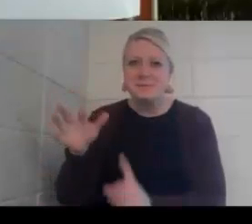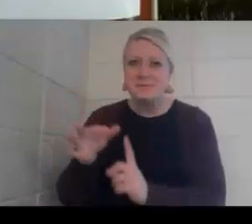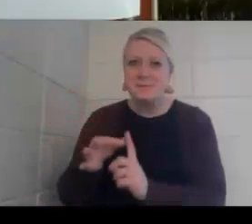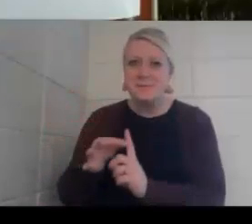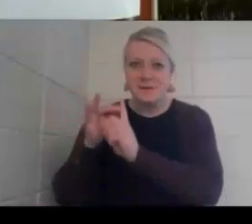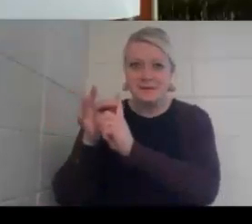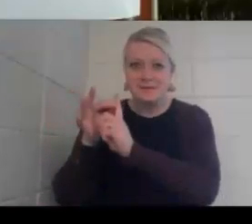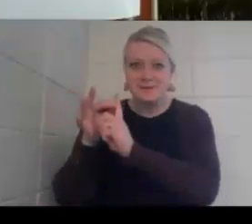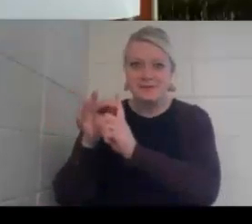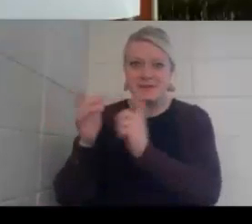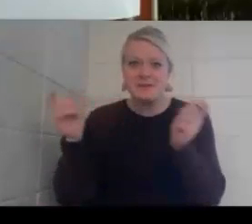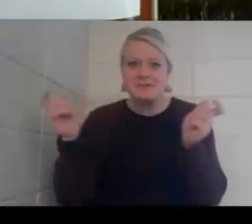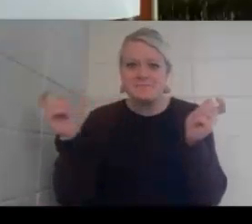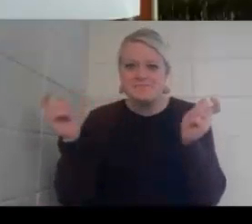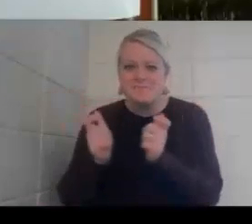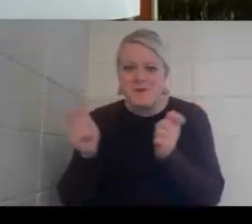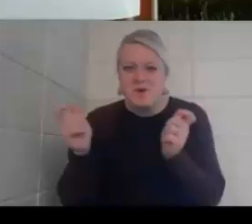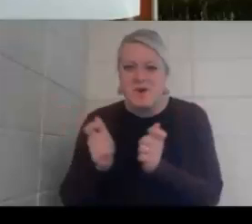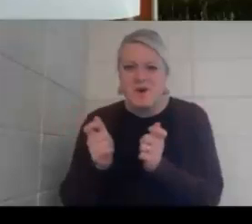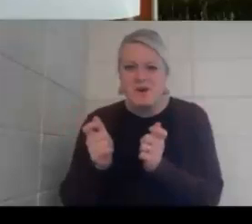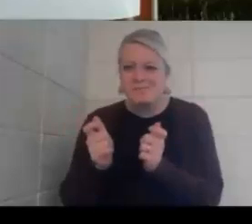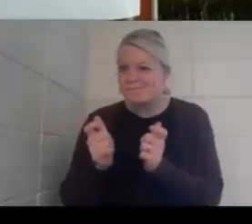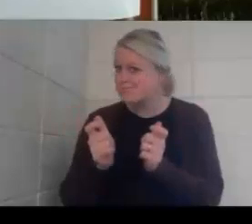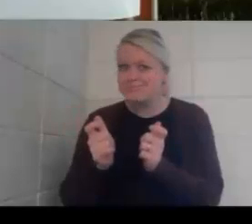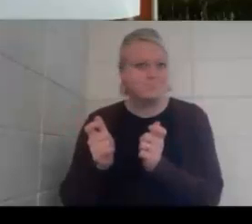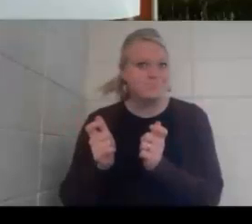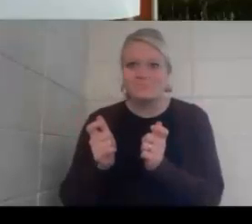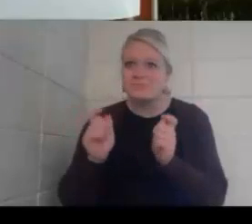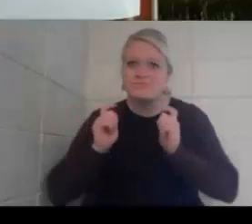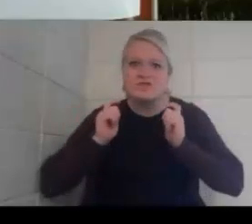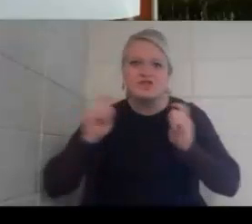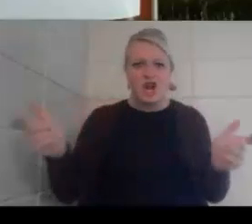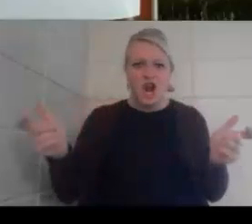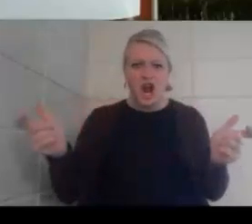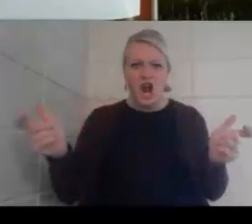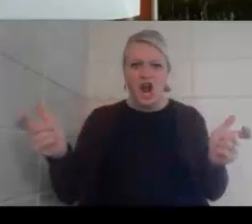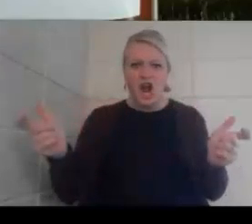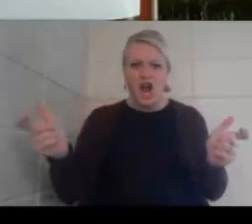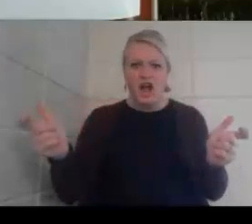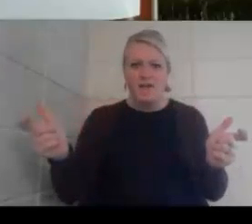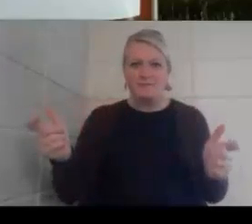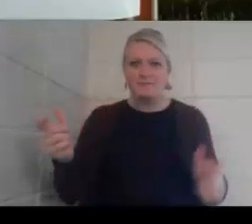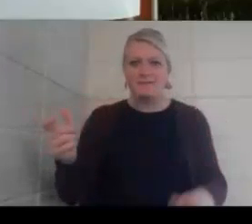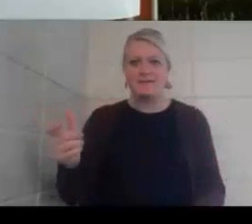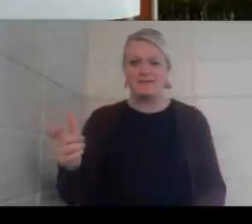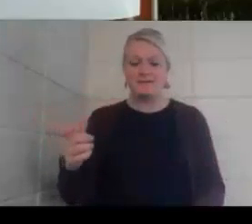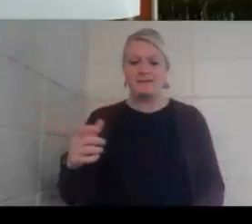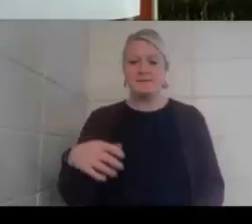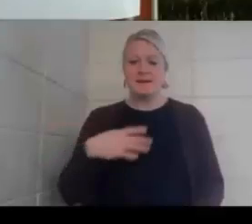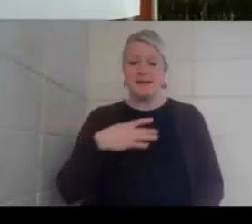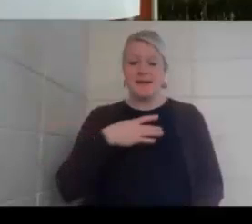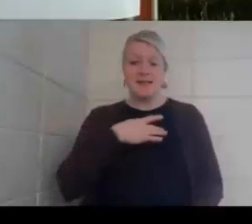These dogs are very special. Are they small? No,